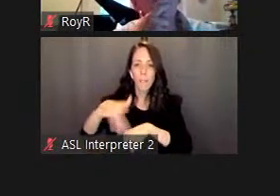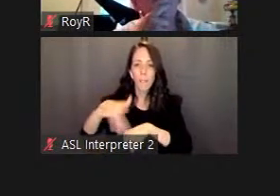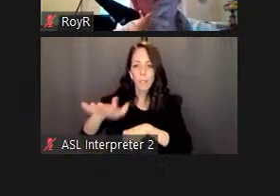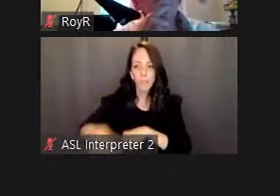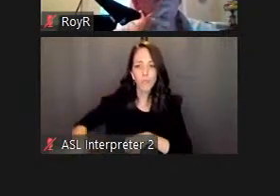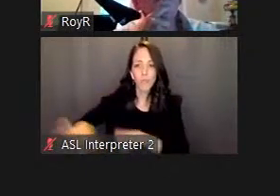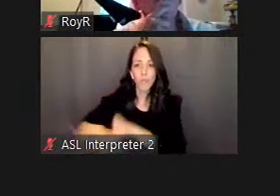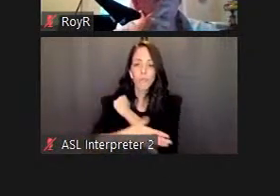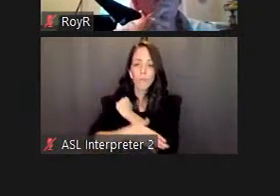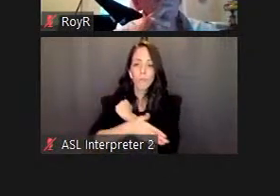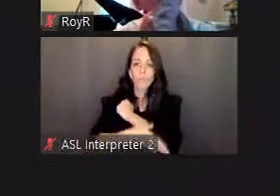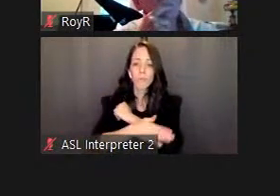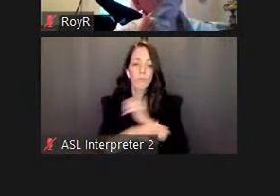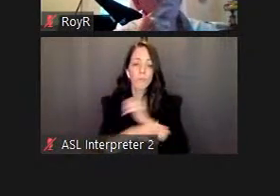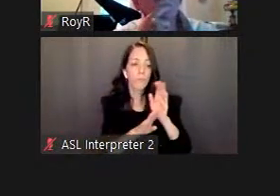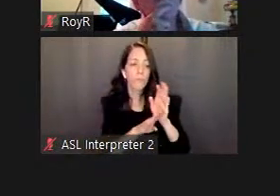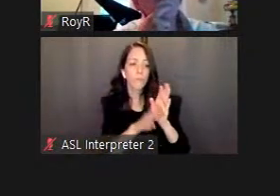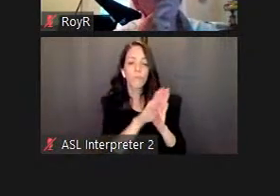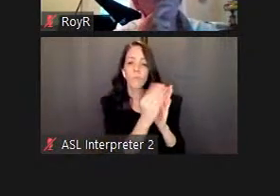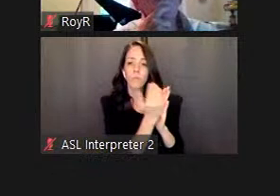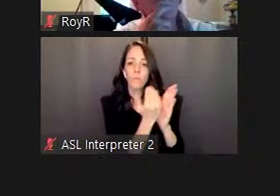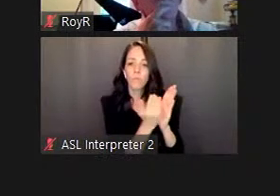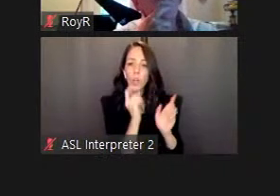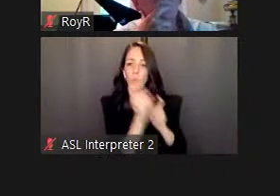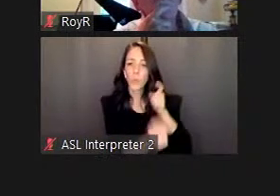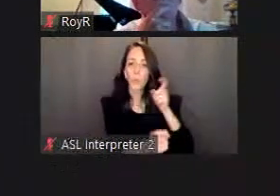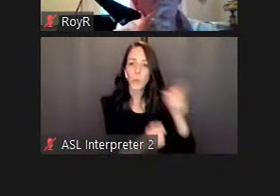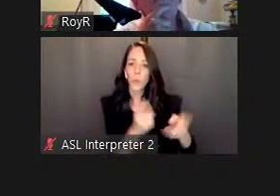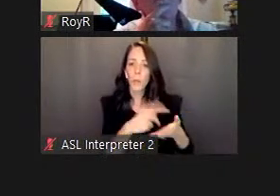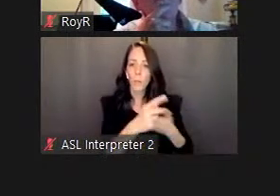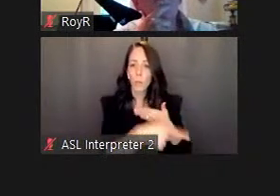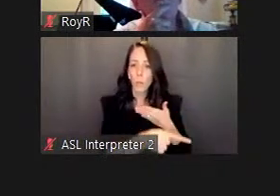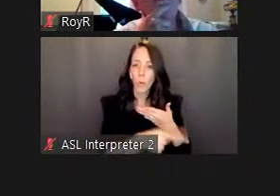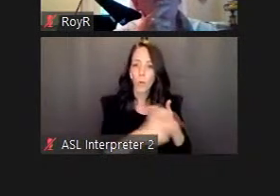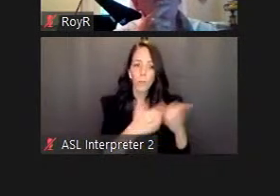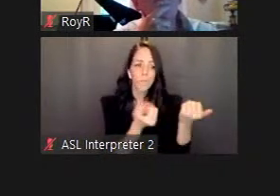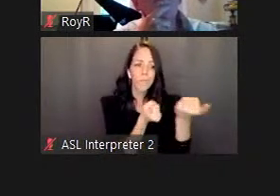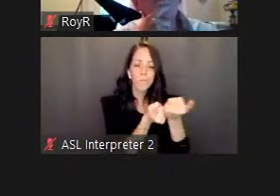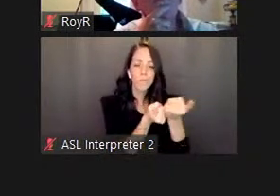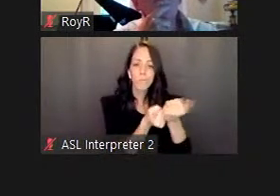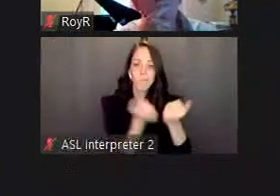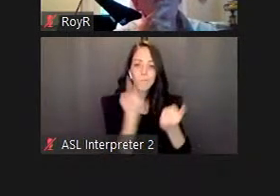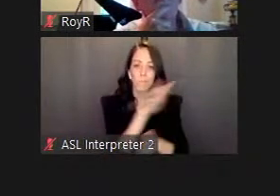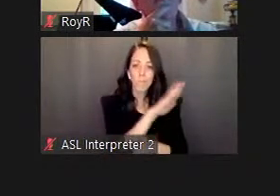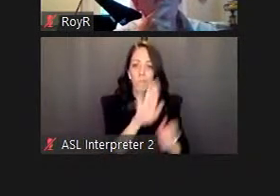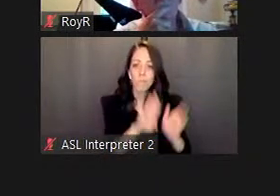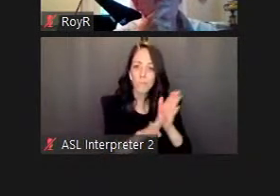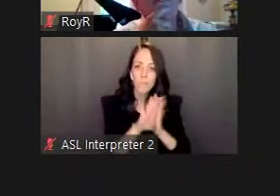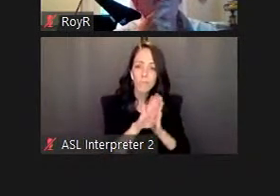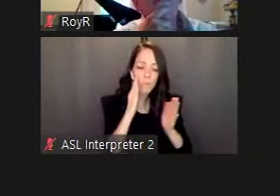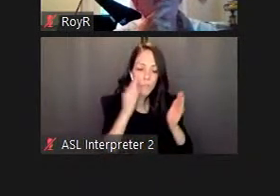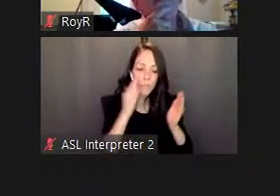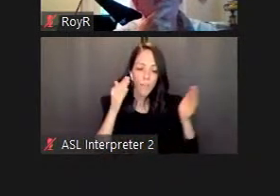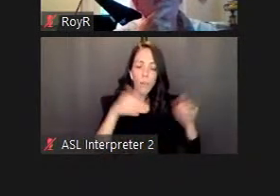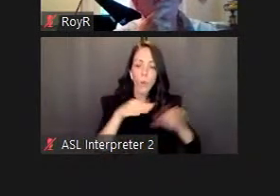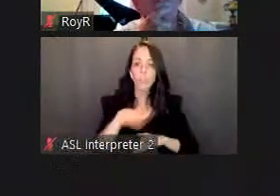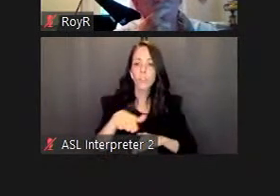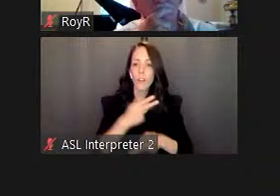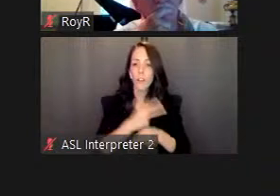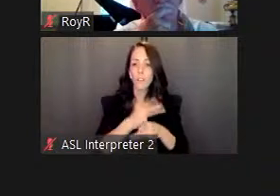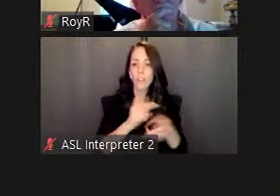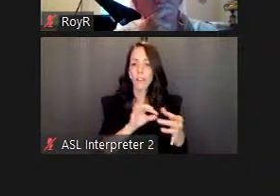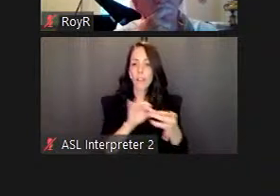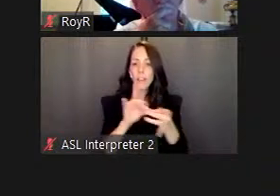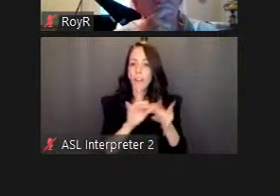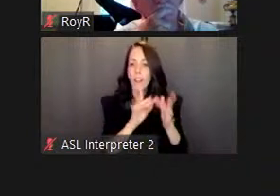develop a provider grant program, and to provide support for the development of focused childcare networks that are